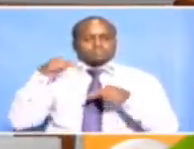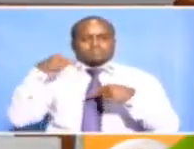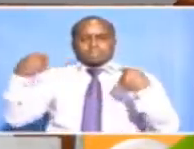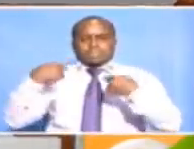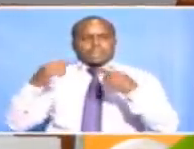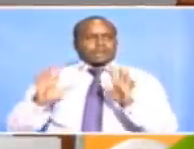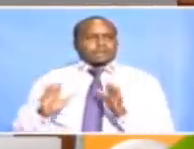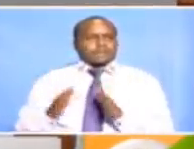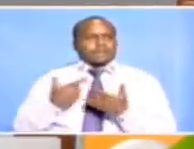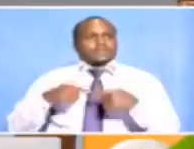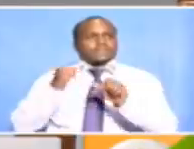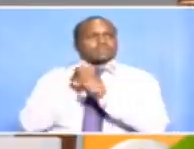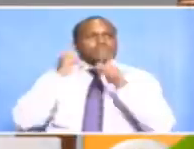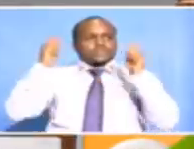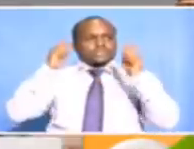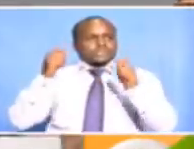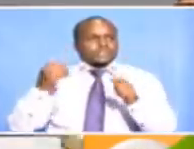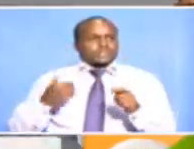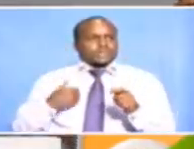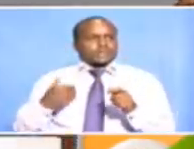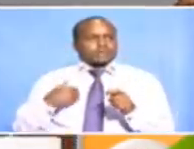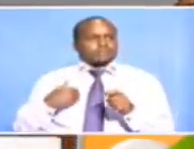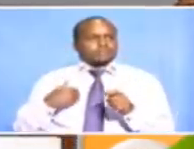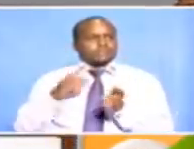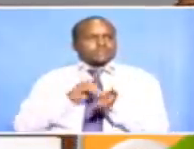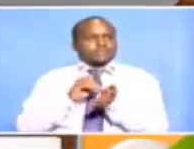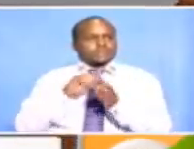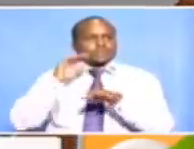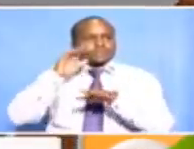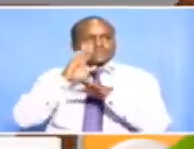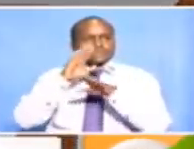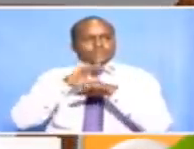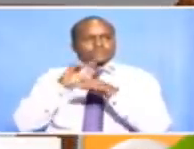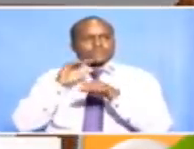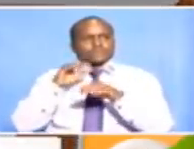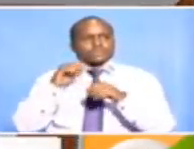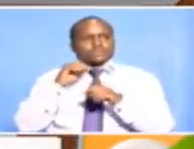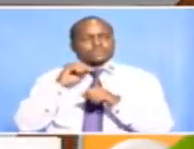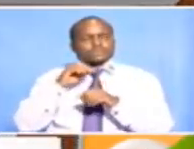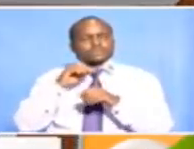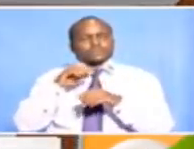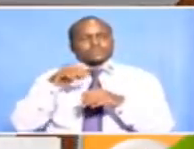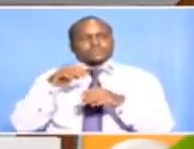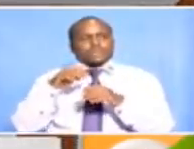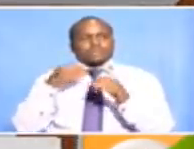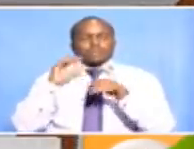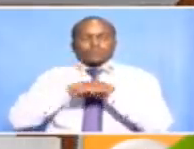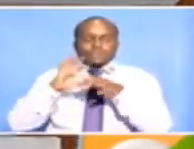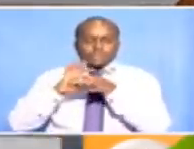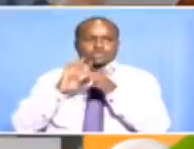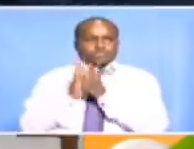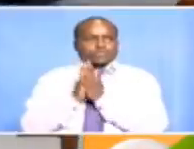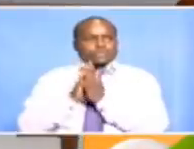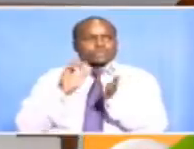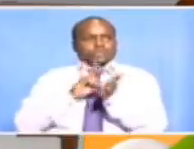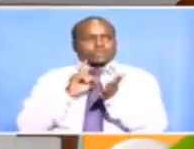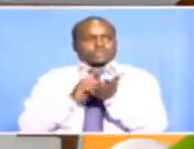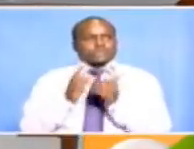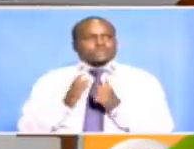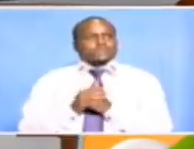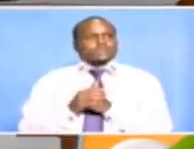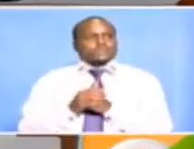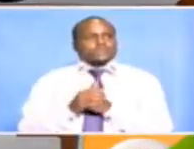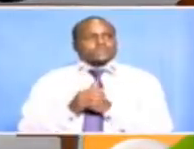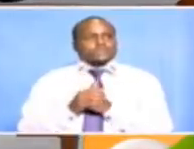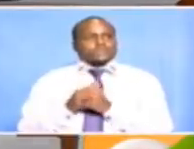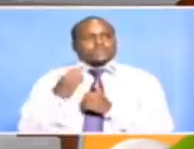do a strike. I've got doctors on standby. I've got a very good relationship with doctors countrywide. Recently,